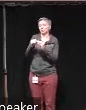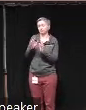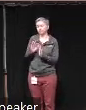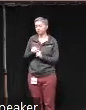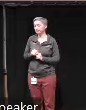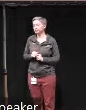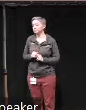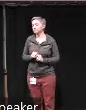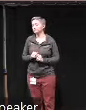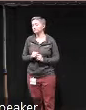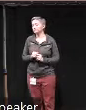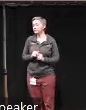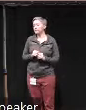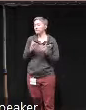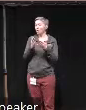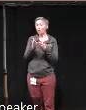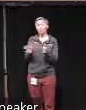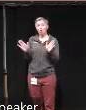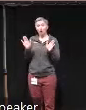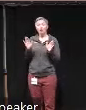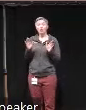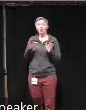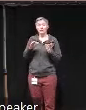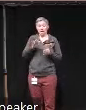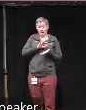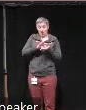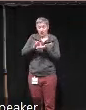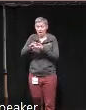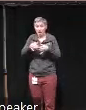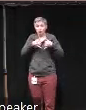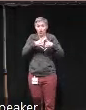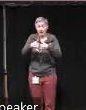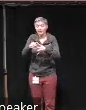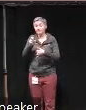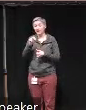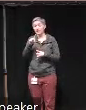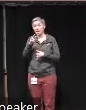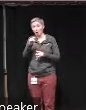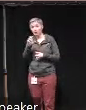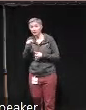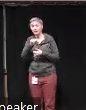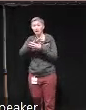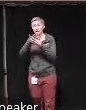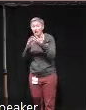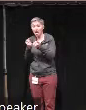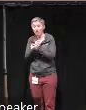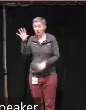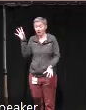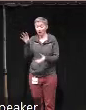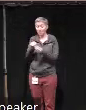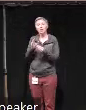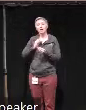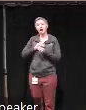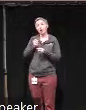But overall, as we add the grants, endowments, and advancement, and etc., we are now, our annual